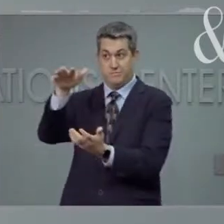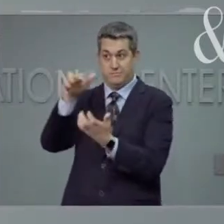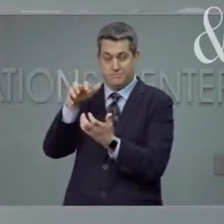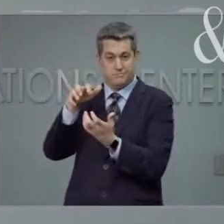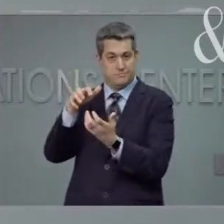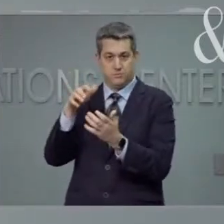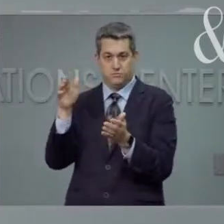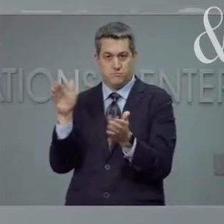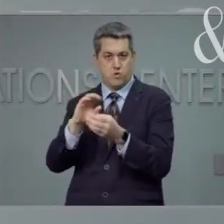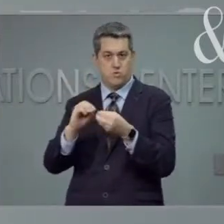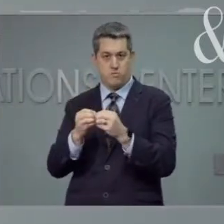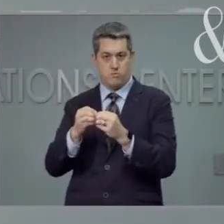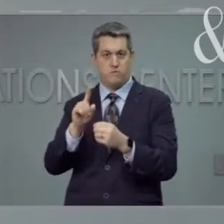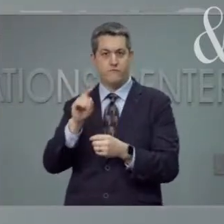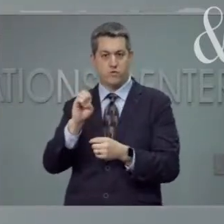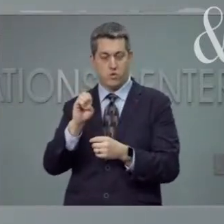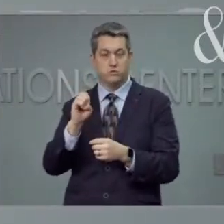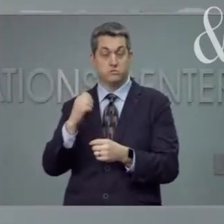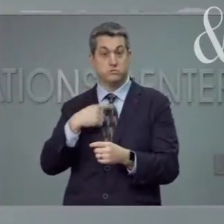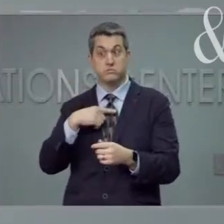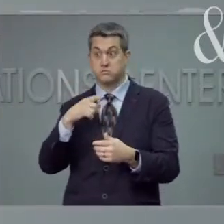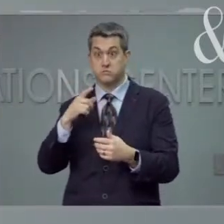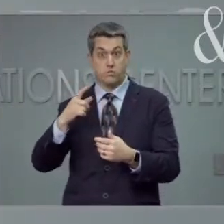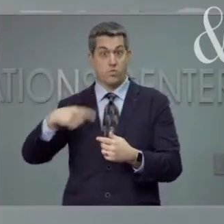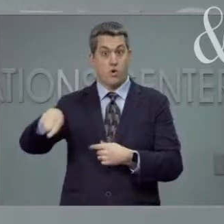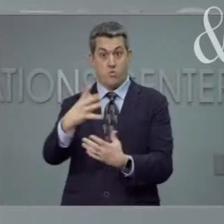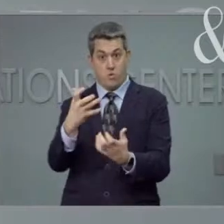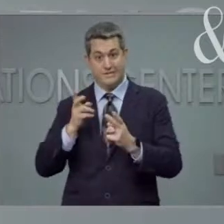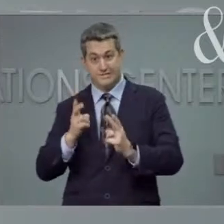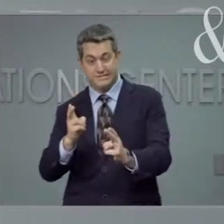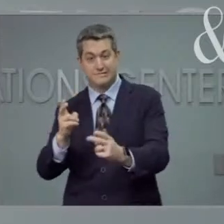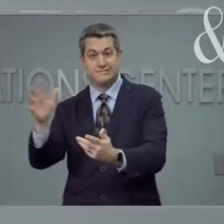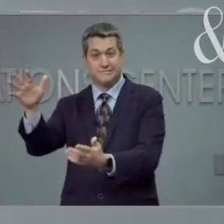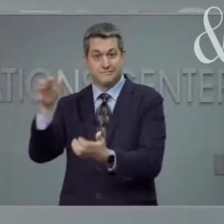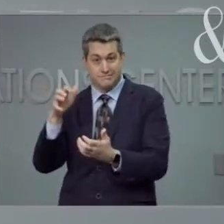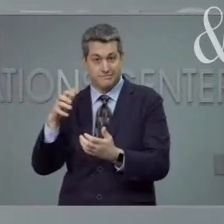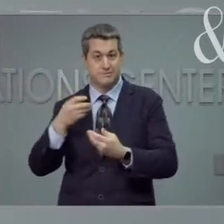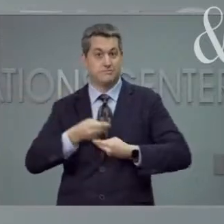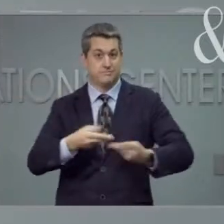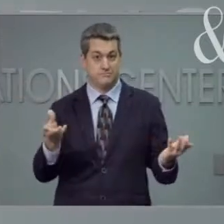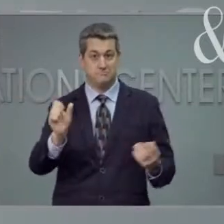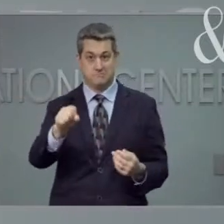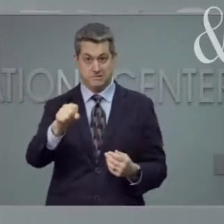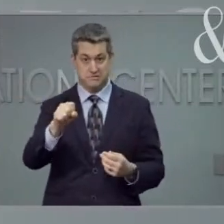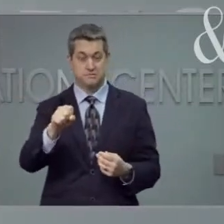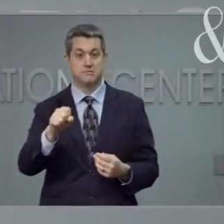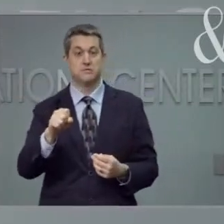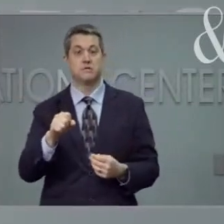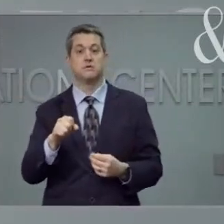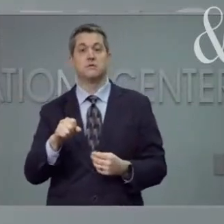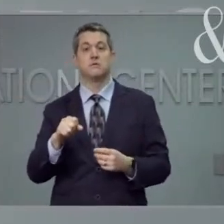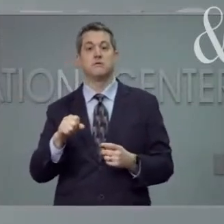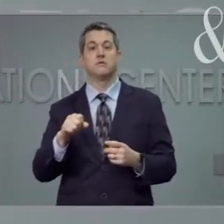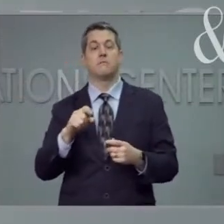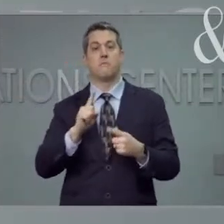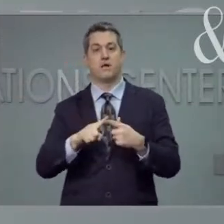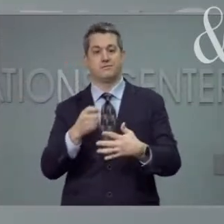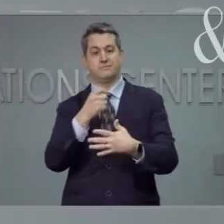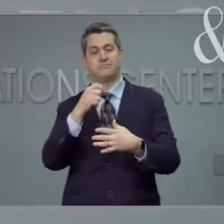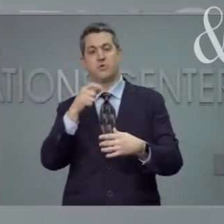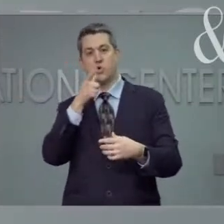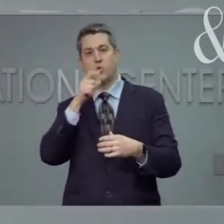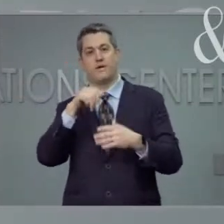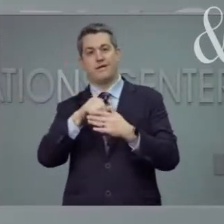we all share that sense of urgency of wanting to get those doses we have into those who are prioritized as quickly